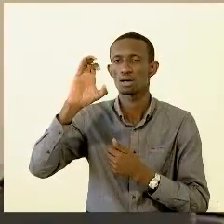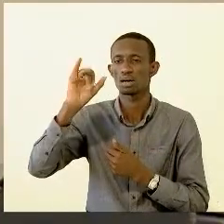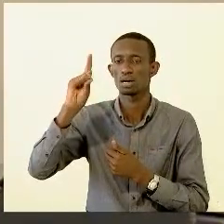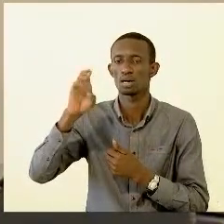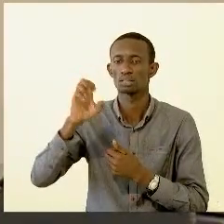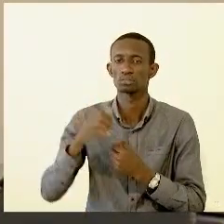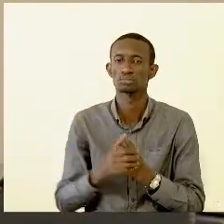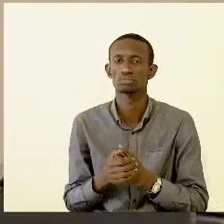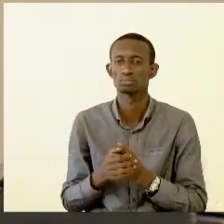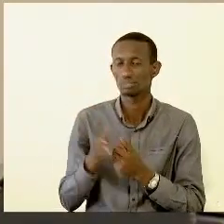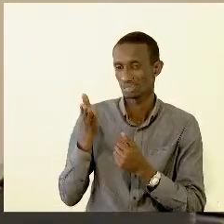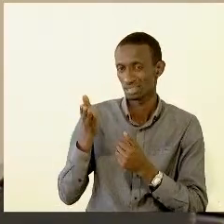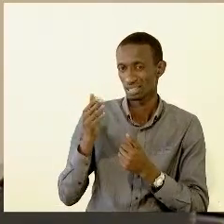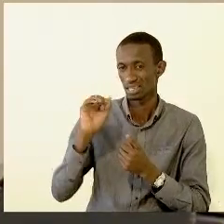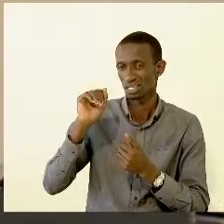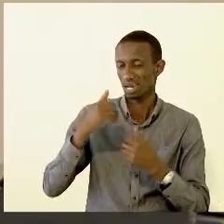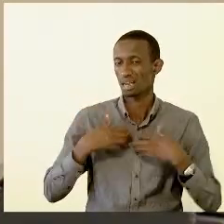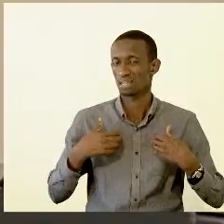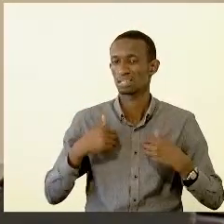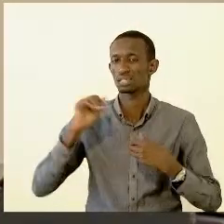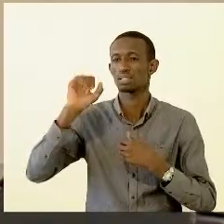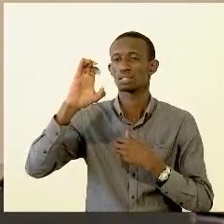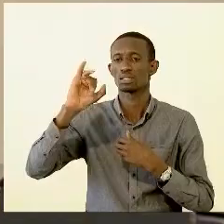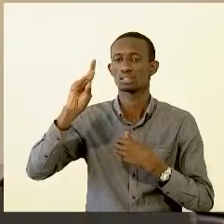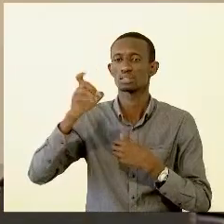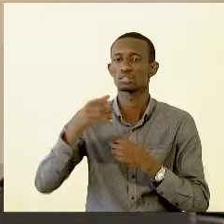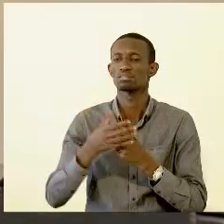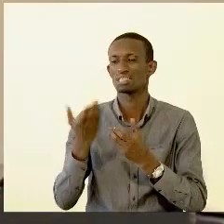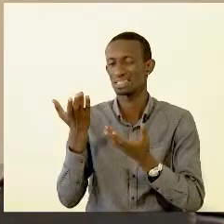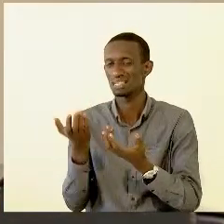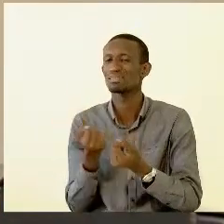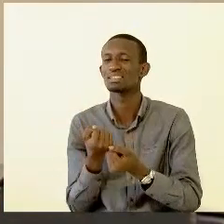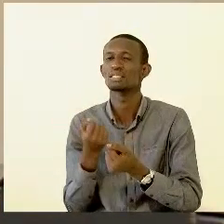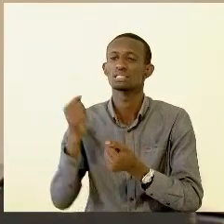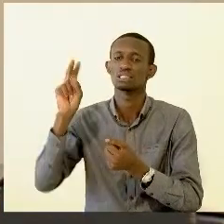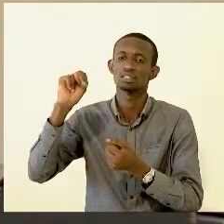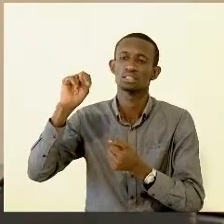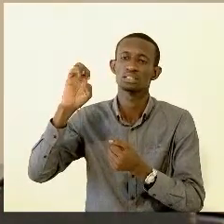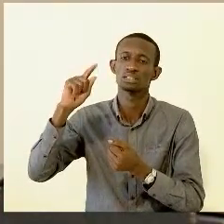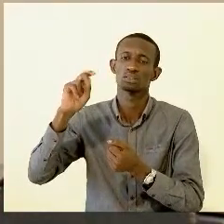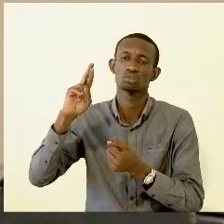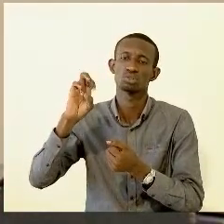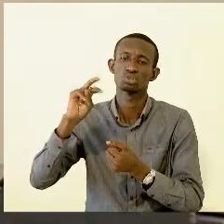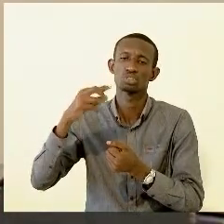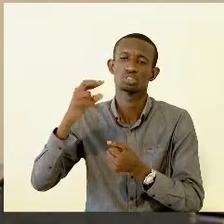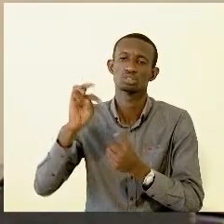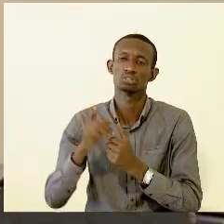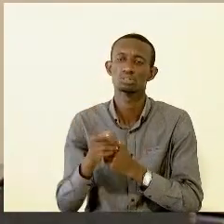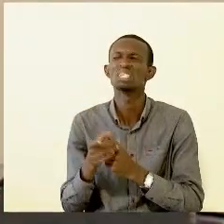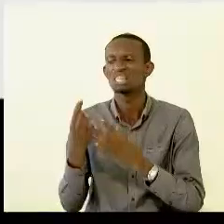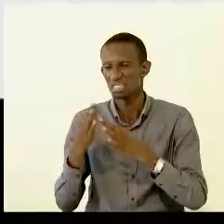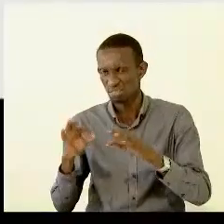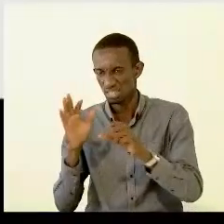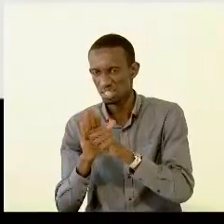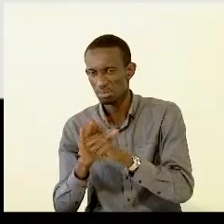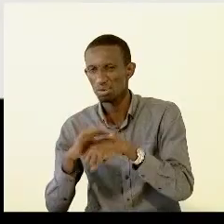lot of nitrogen, or they need a lot of nitrogen. Then nitrogen is also needed in the formation of